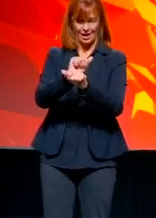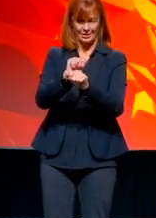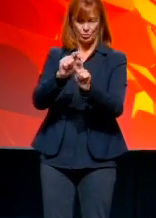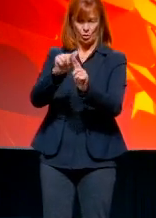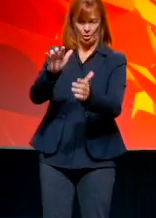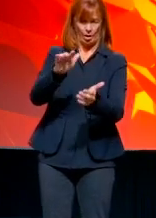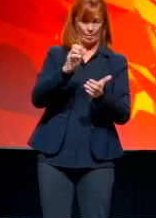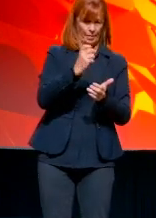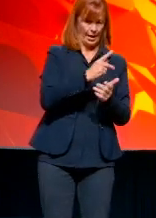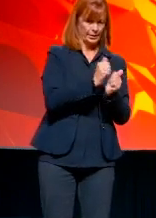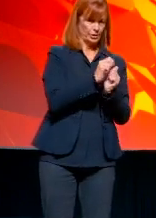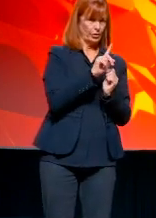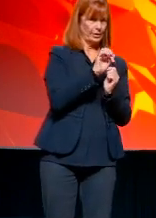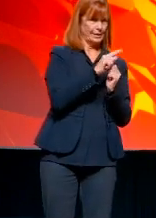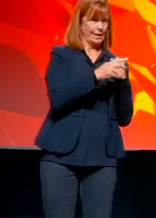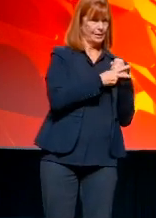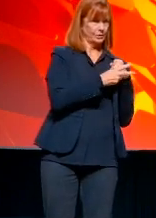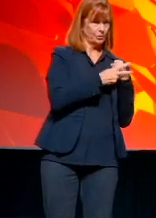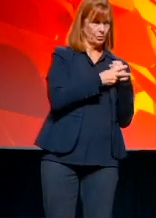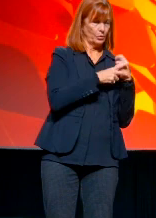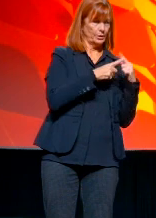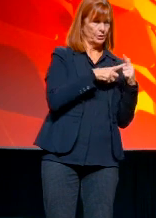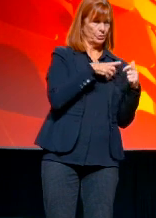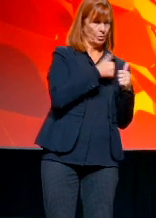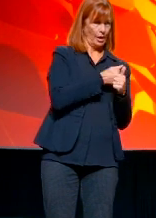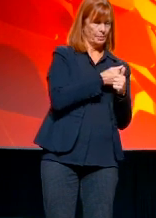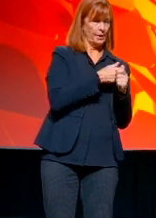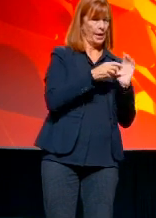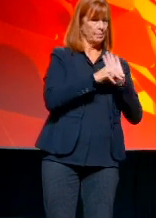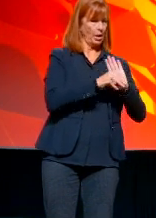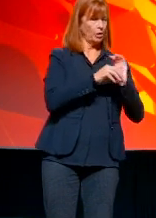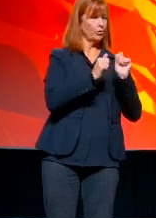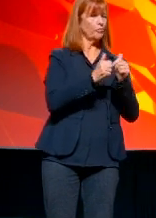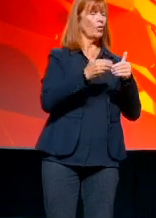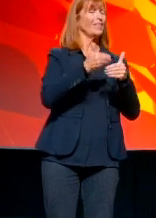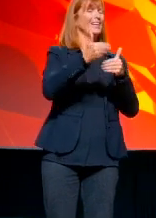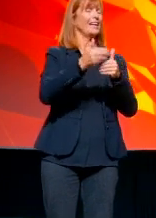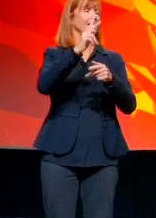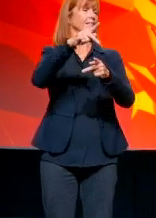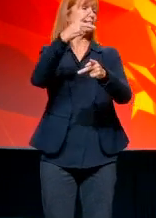the training data to update our models for the next stage of deployment.